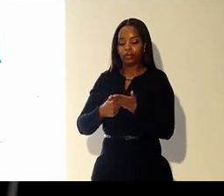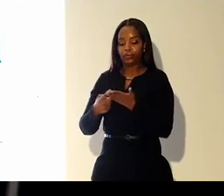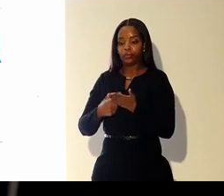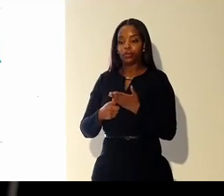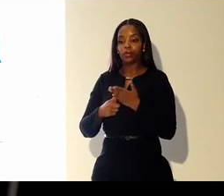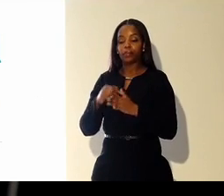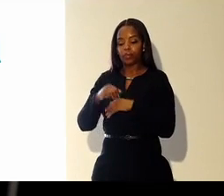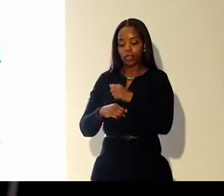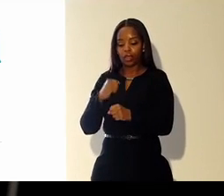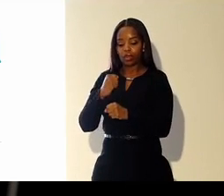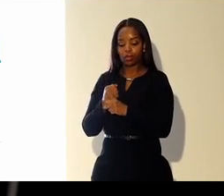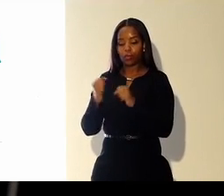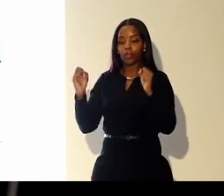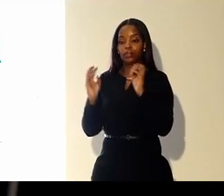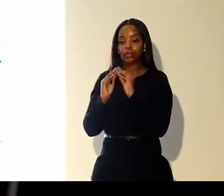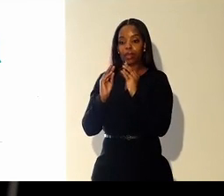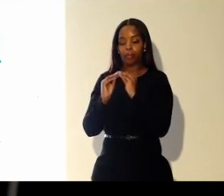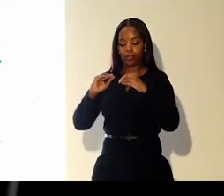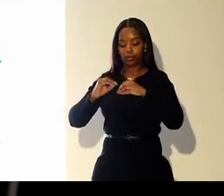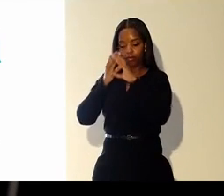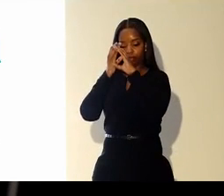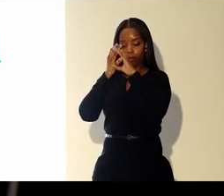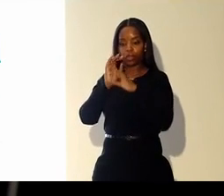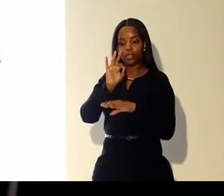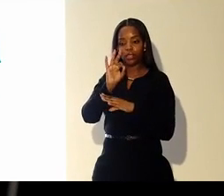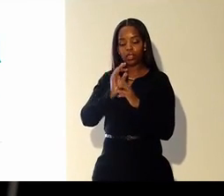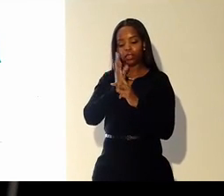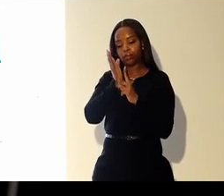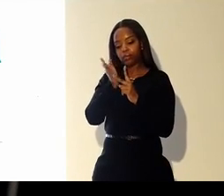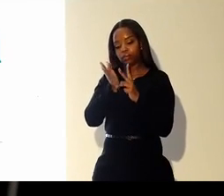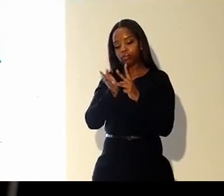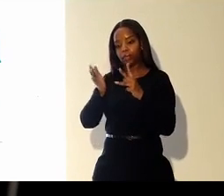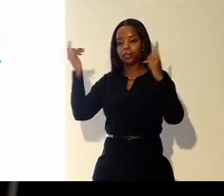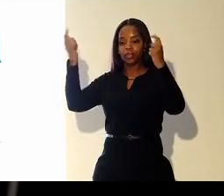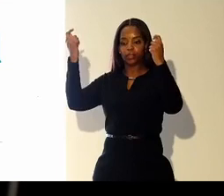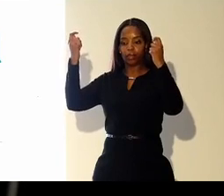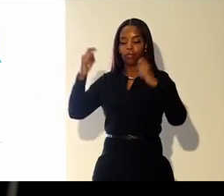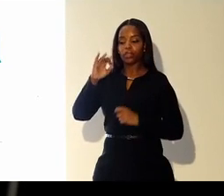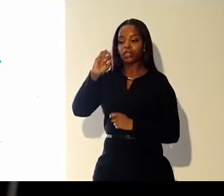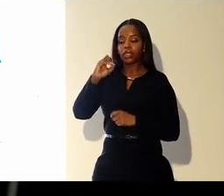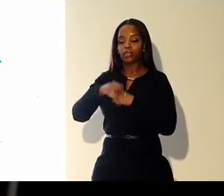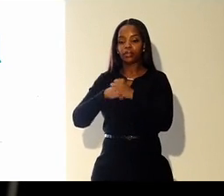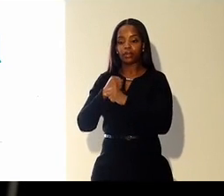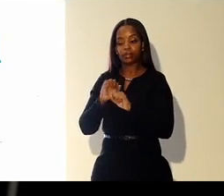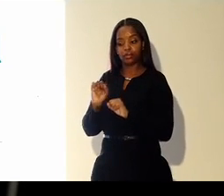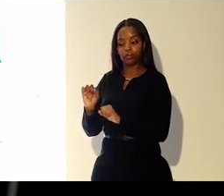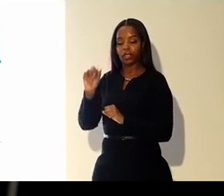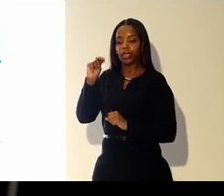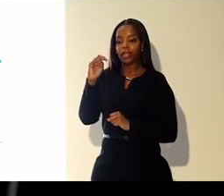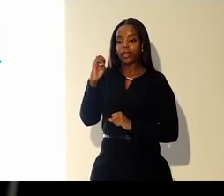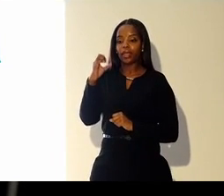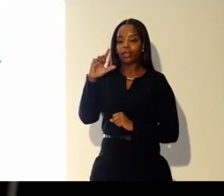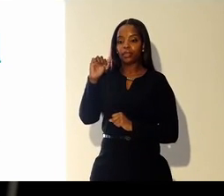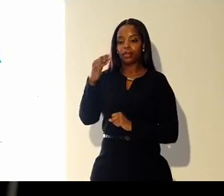thus focus on these three areas: celebrating the 30 years of Nedlac, determining the Nedlac's